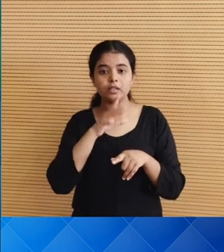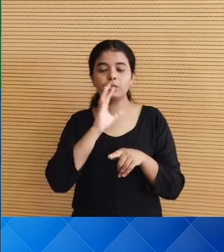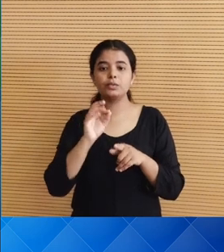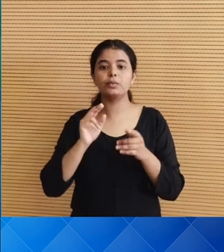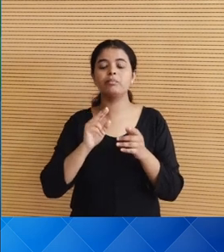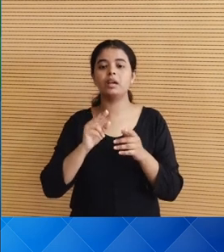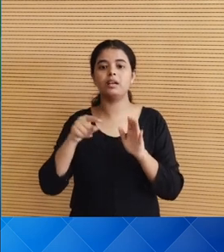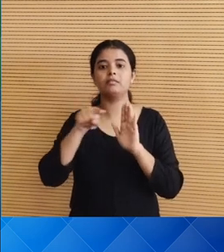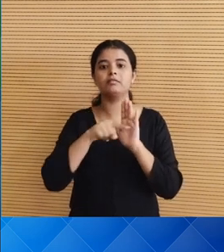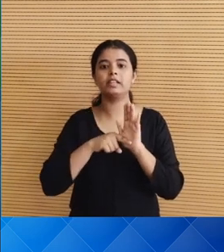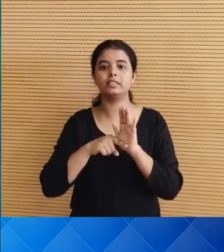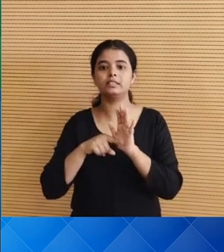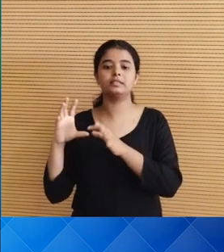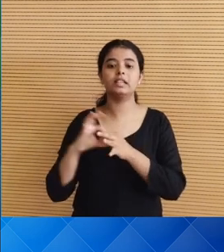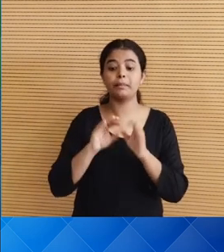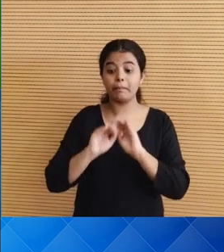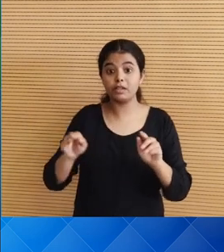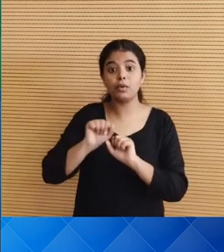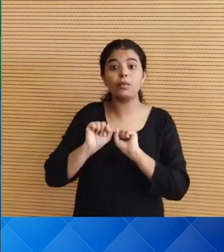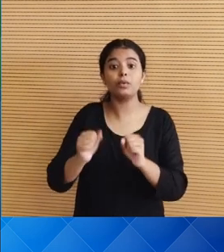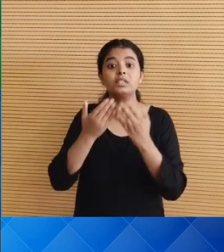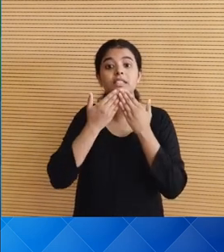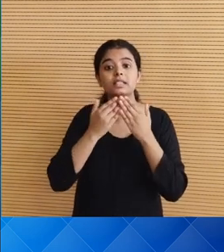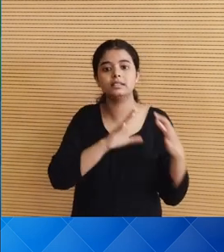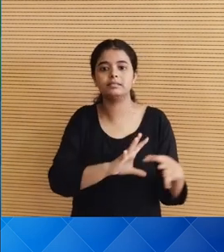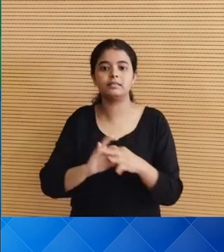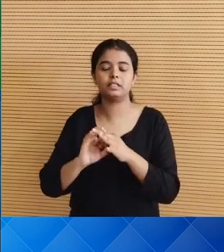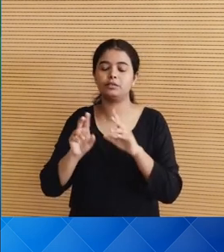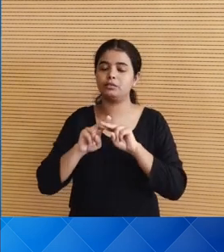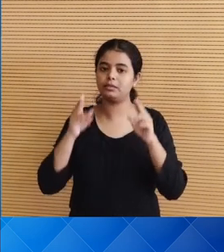and pedagogy is there. Next slide, please.